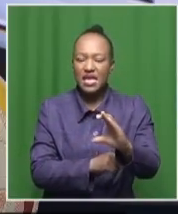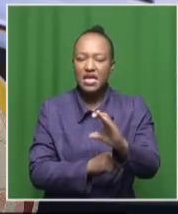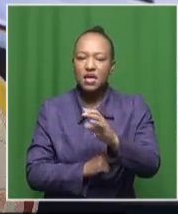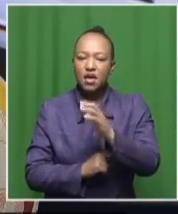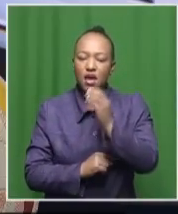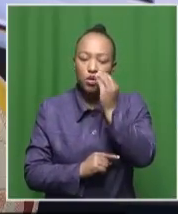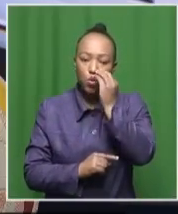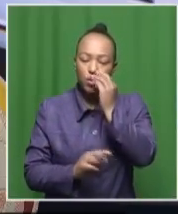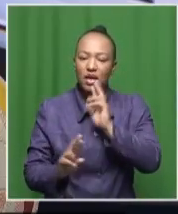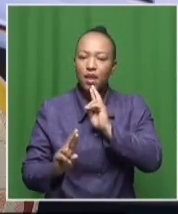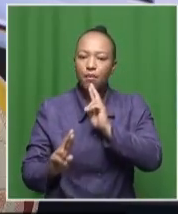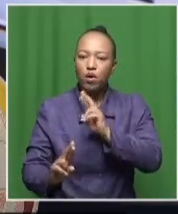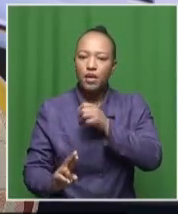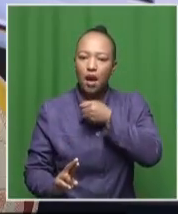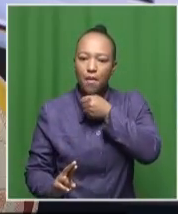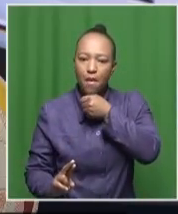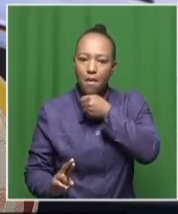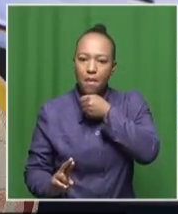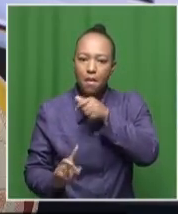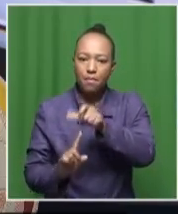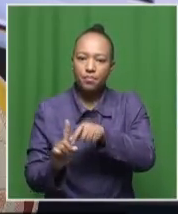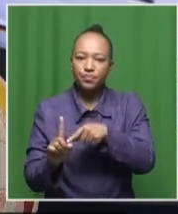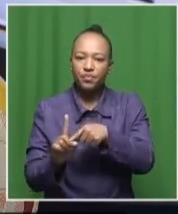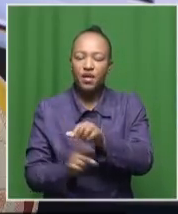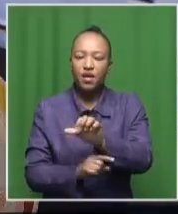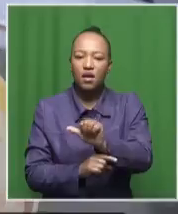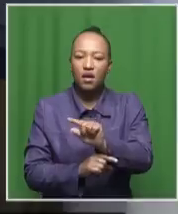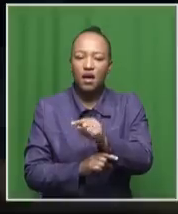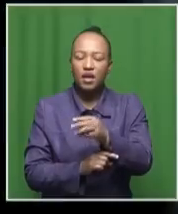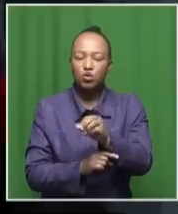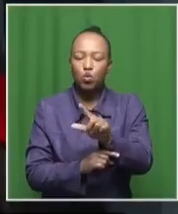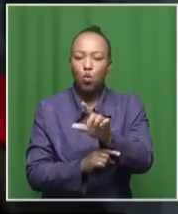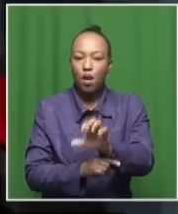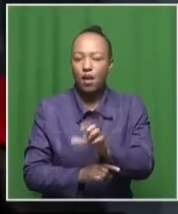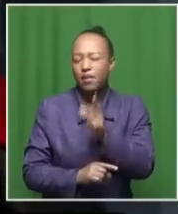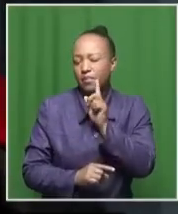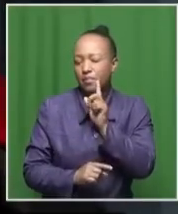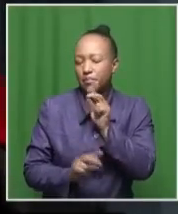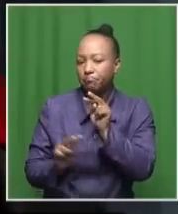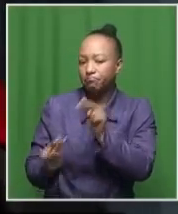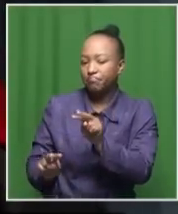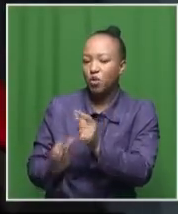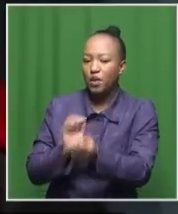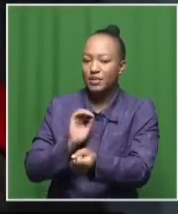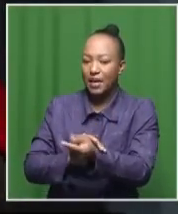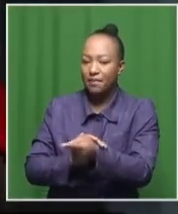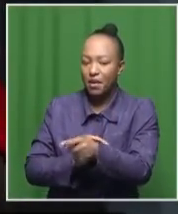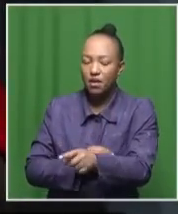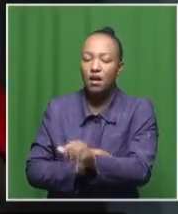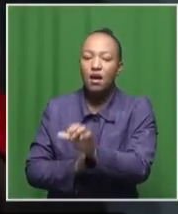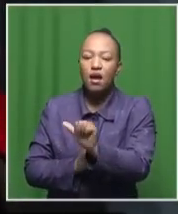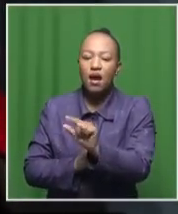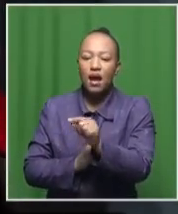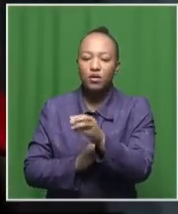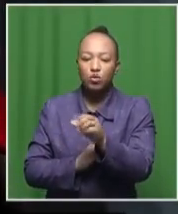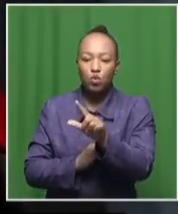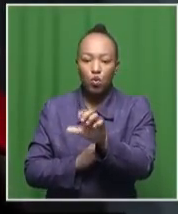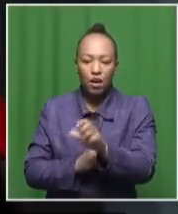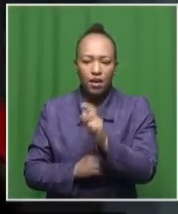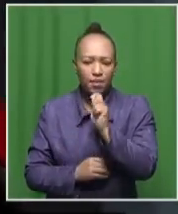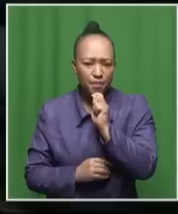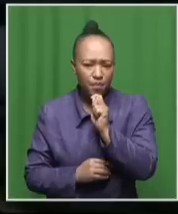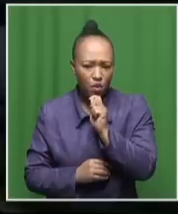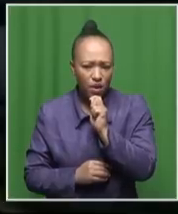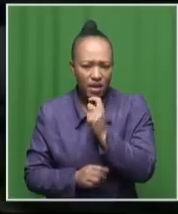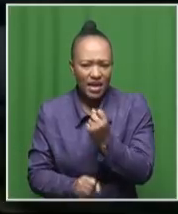Joka, who is in Cape Town at the bus terminus. Let's take a look at what's happening there. Atule, good morning. So